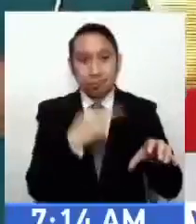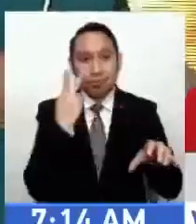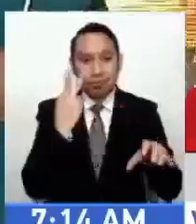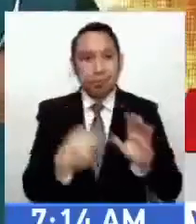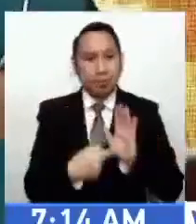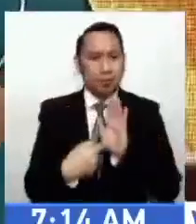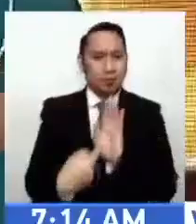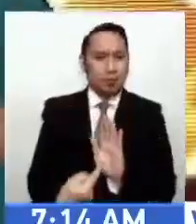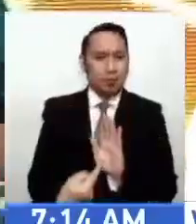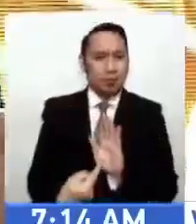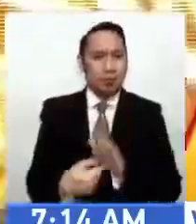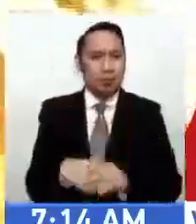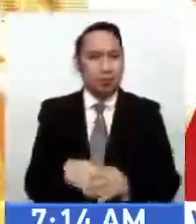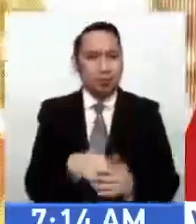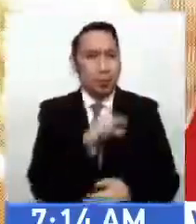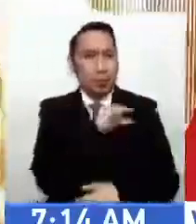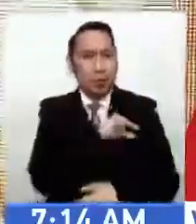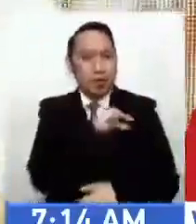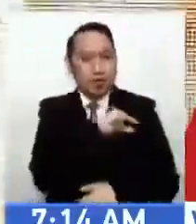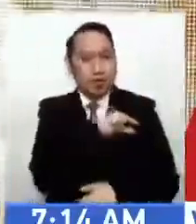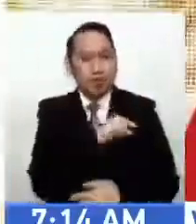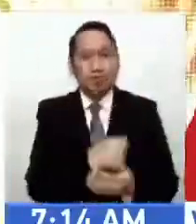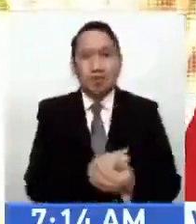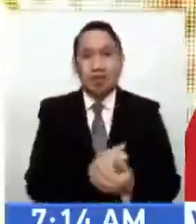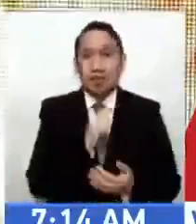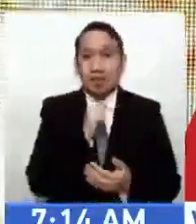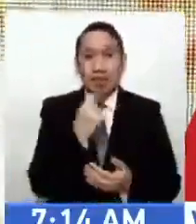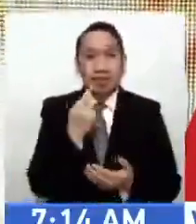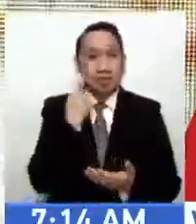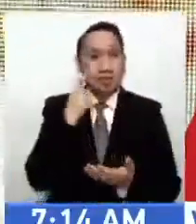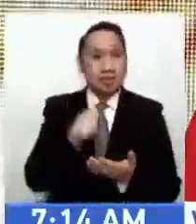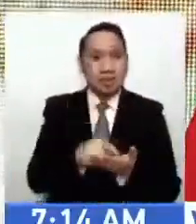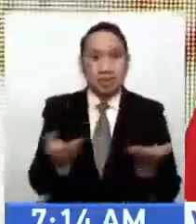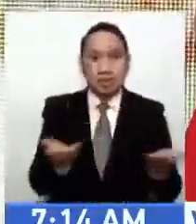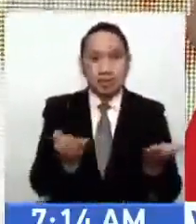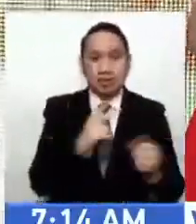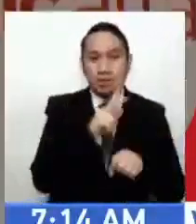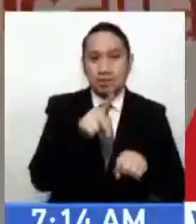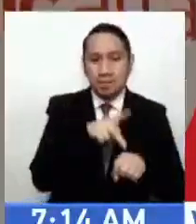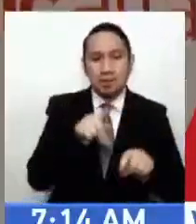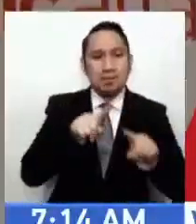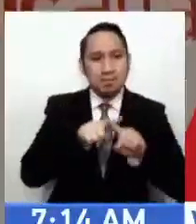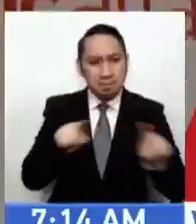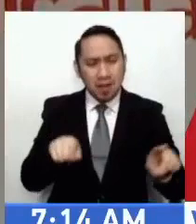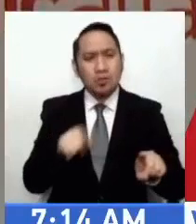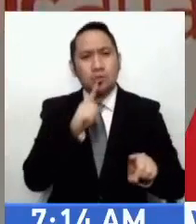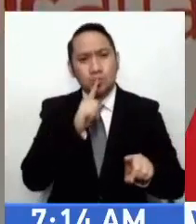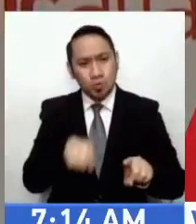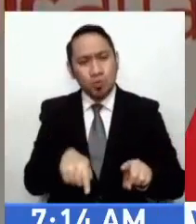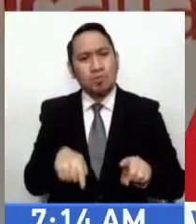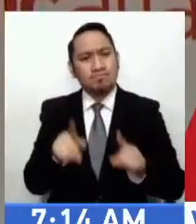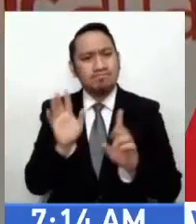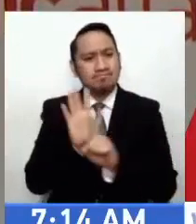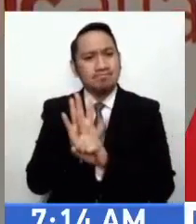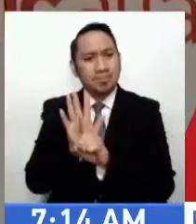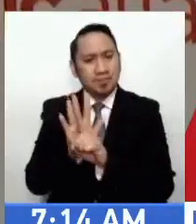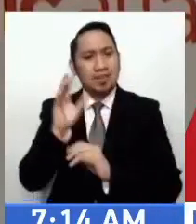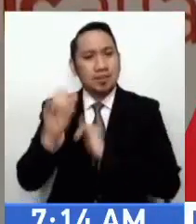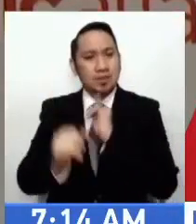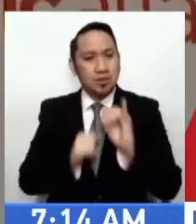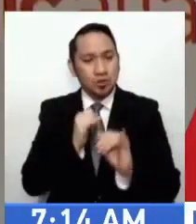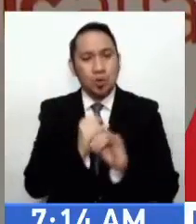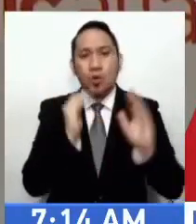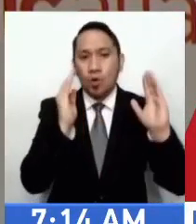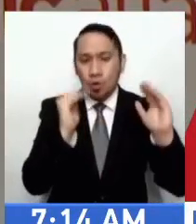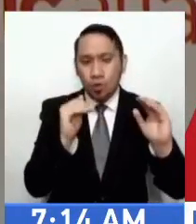he's been acknowledged not just here but internationally. So I hope he continues to do in-depth and groundbreaking